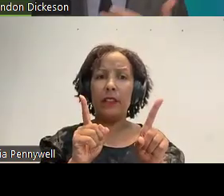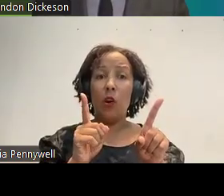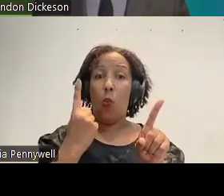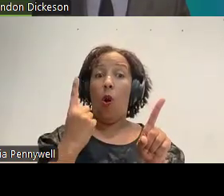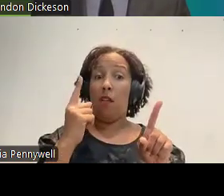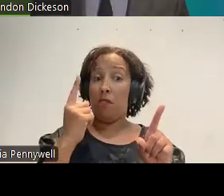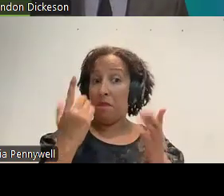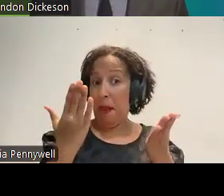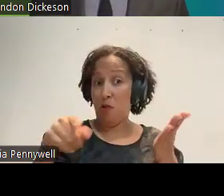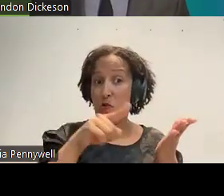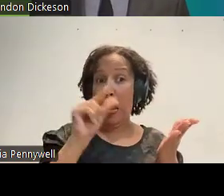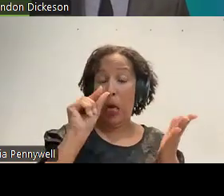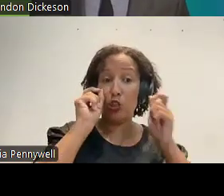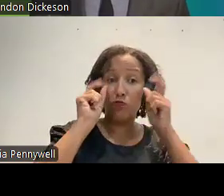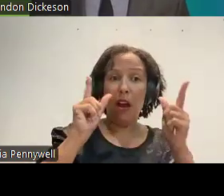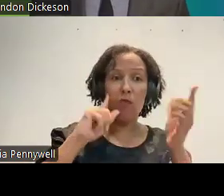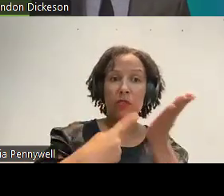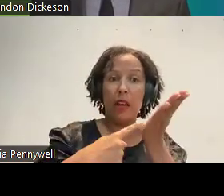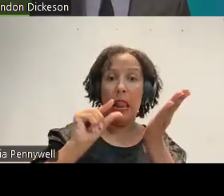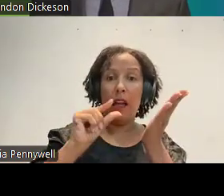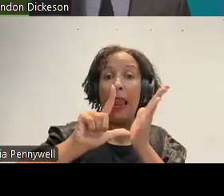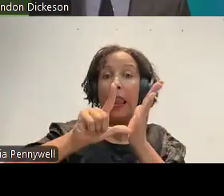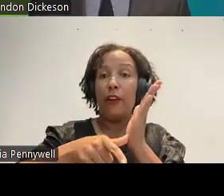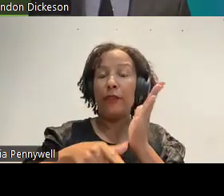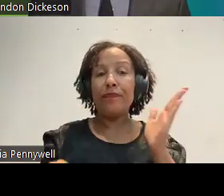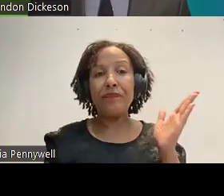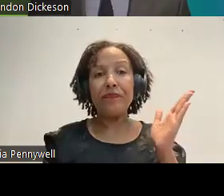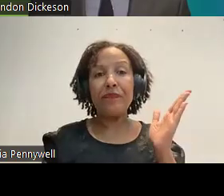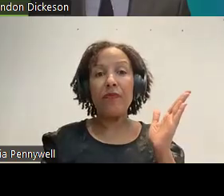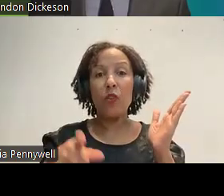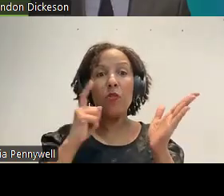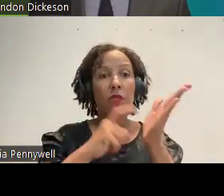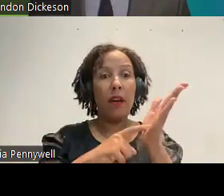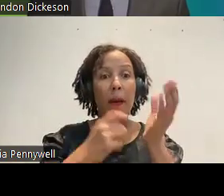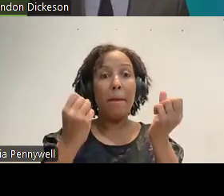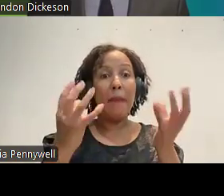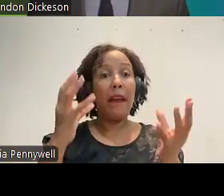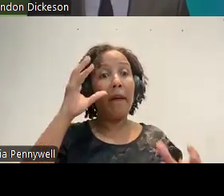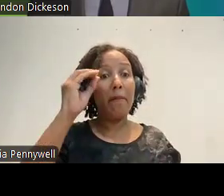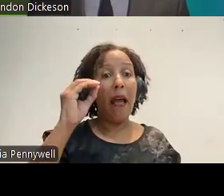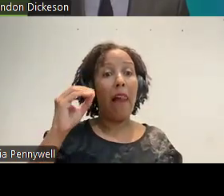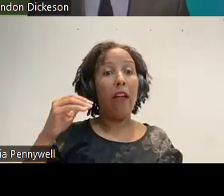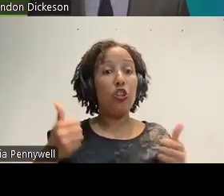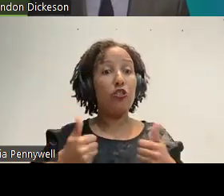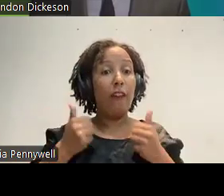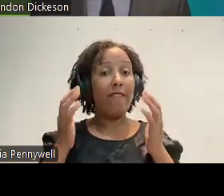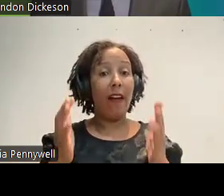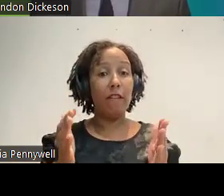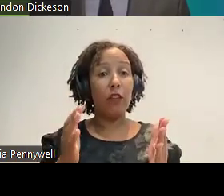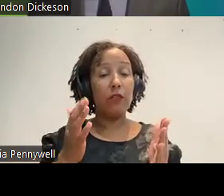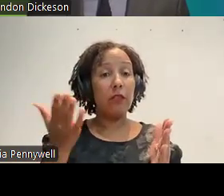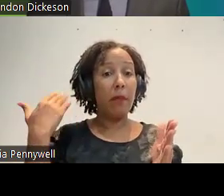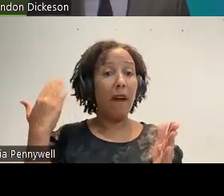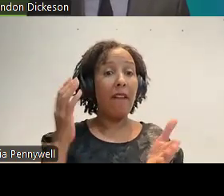I'll get into here in a bit, is we've seen quite a few of our male survivors who were married to